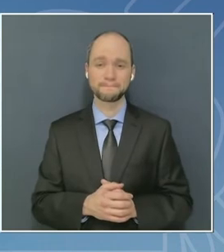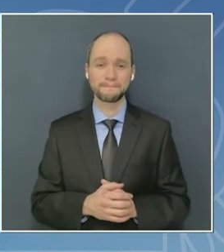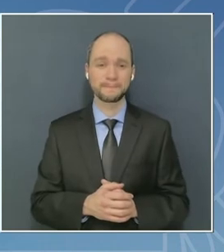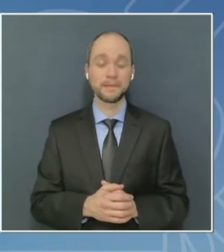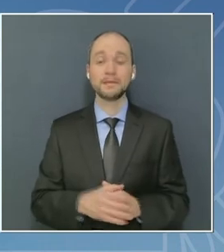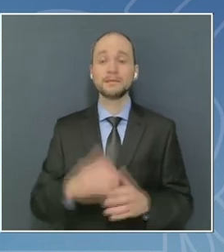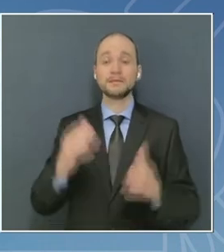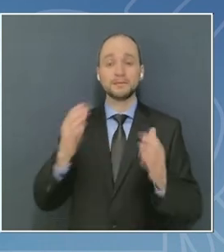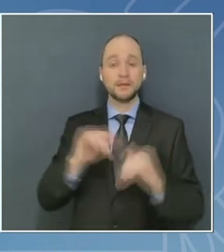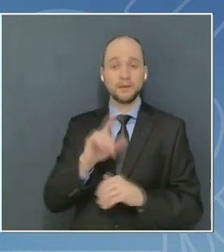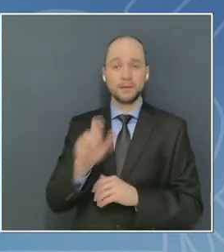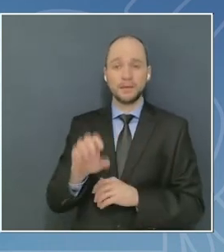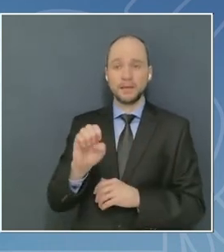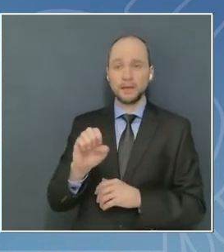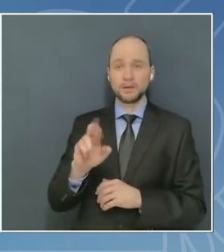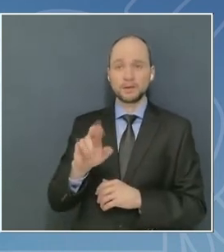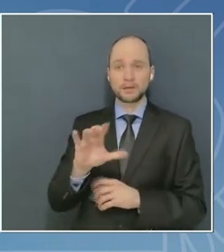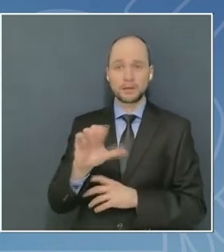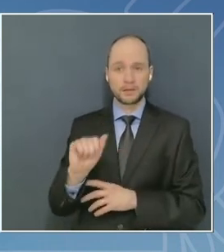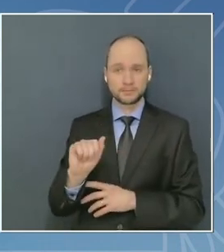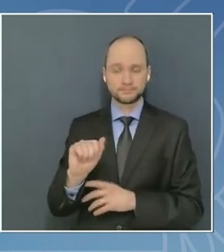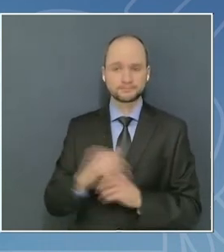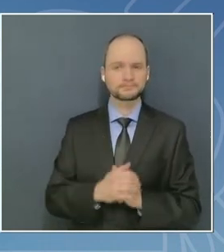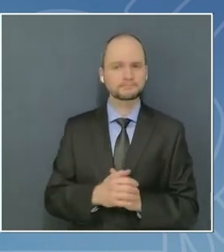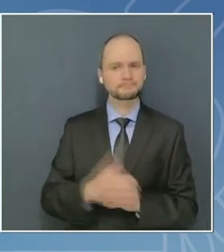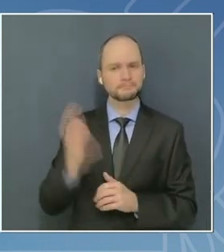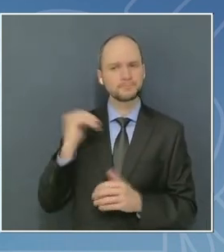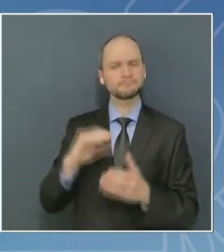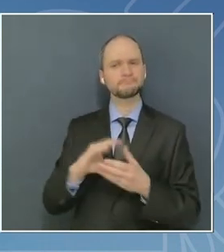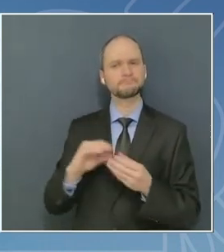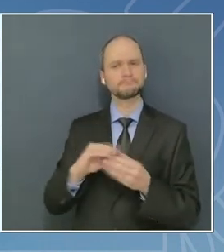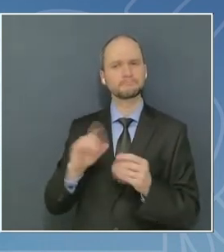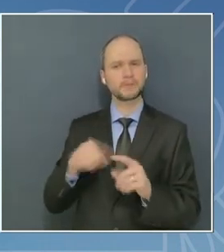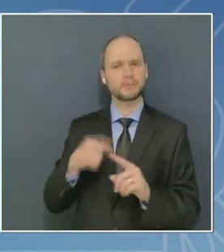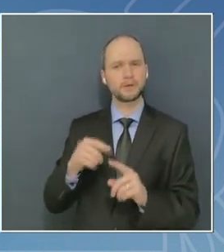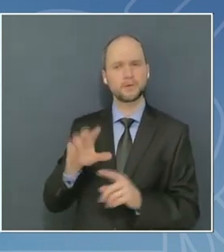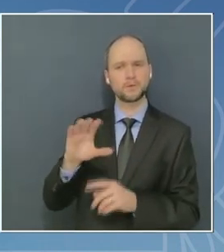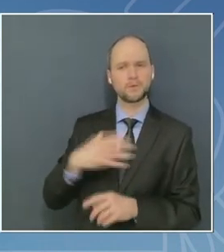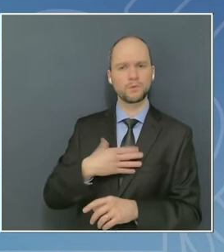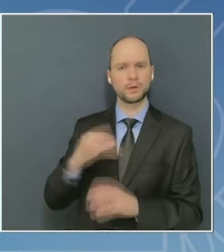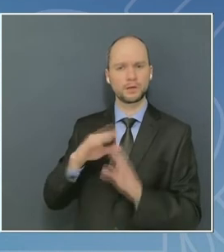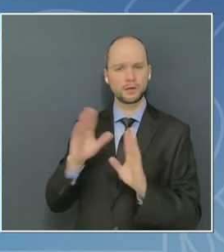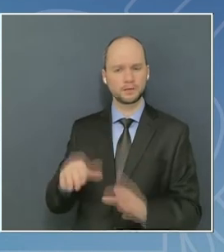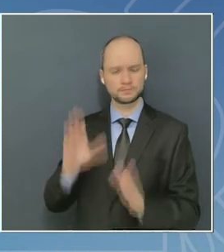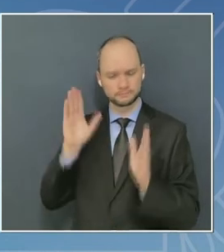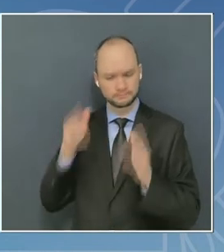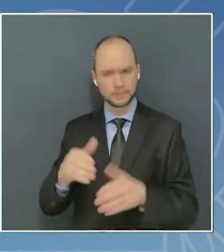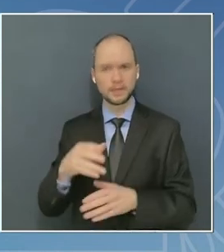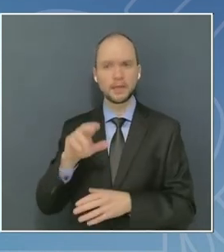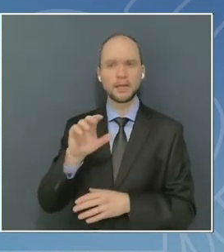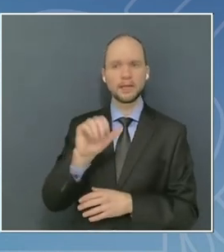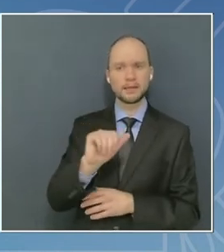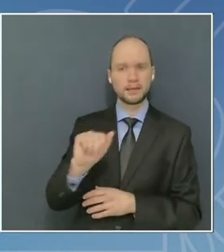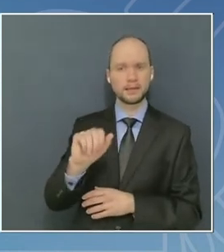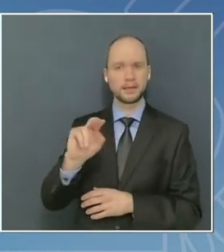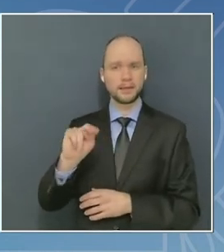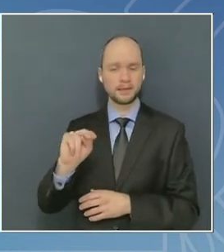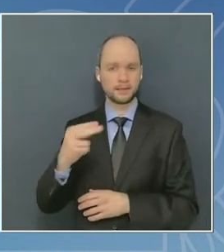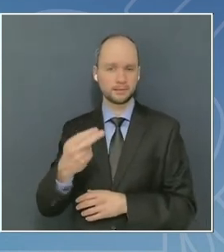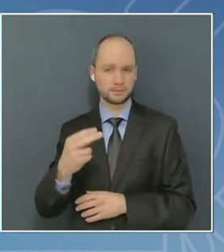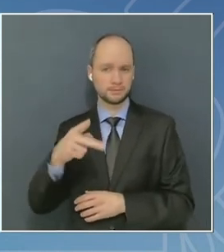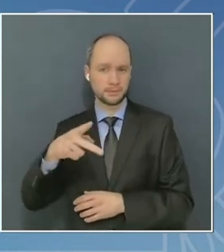Erica. Erica, you spoke earlier about the White House's focus on AANHPI issues. Let me ask